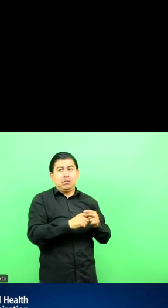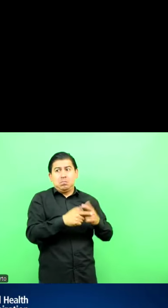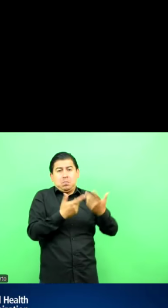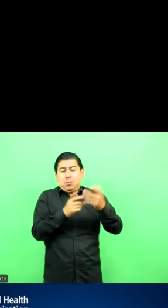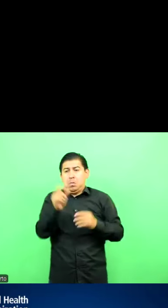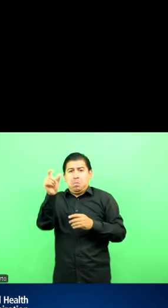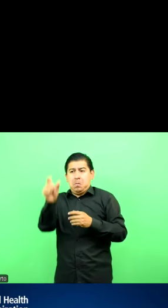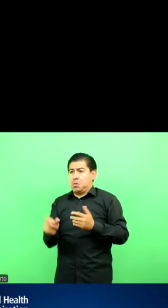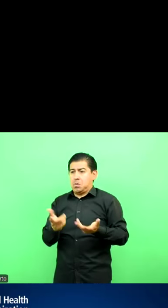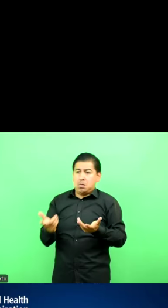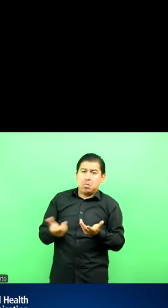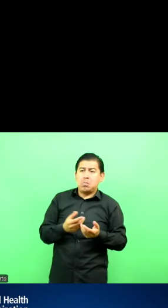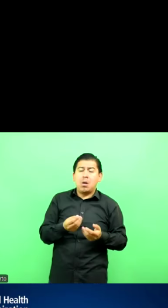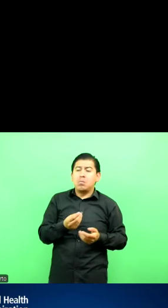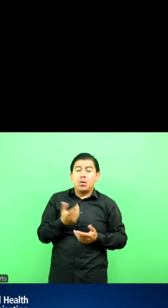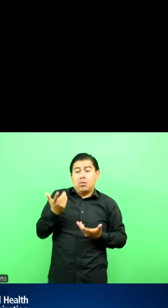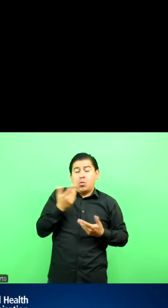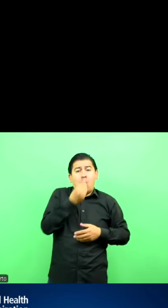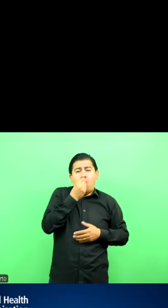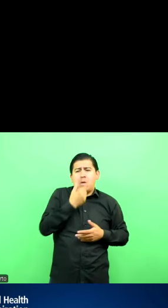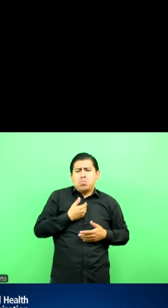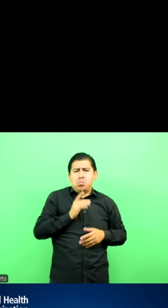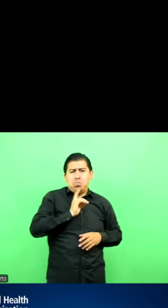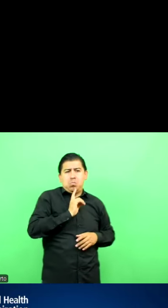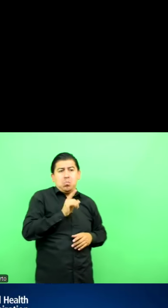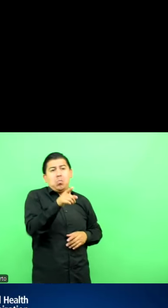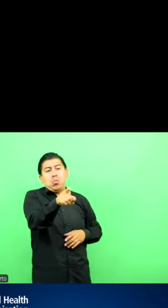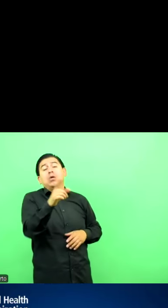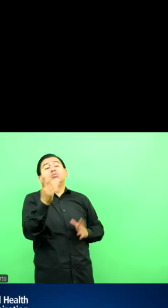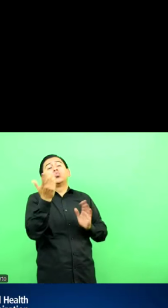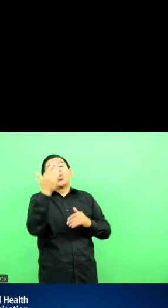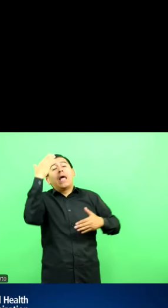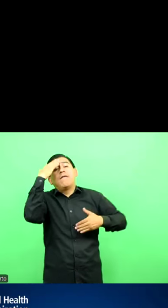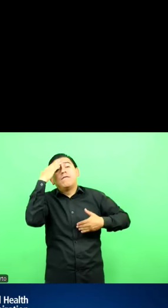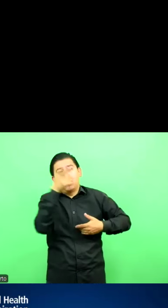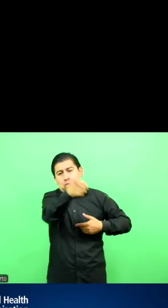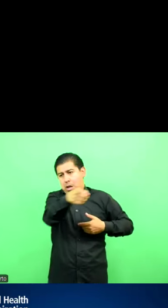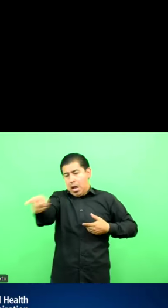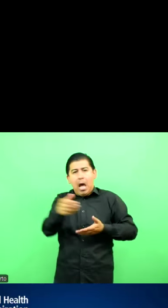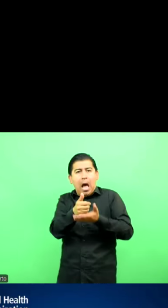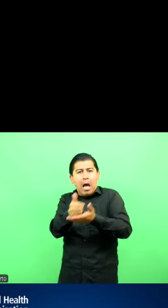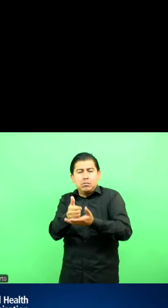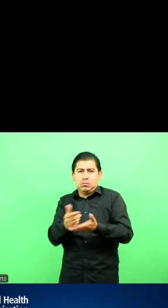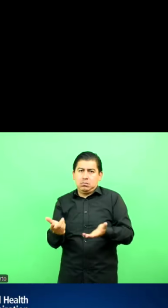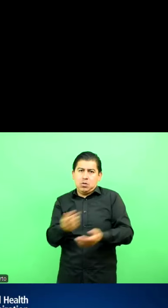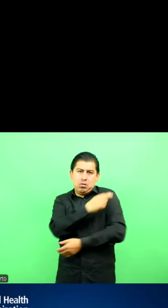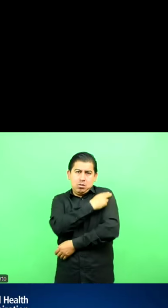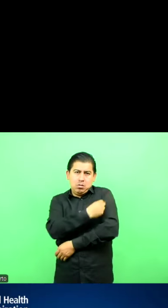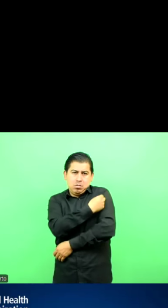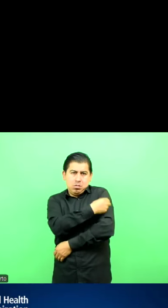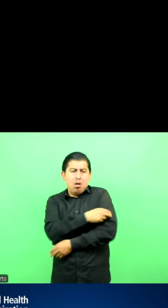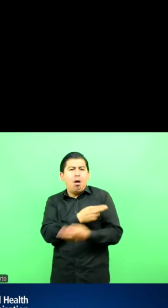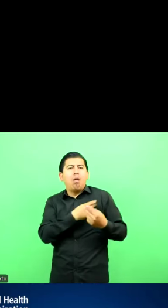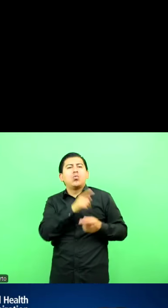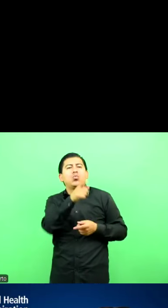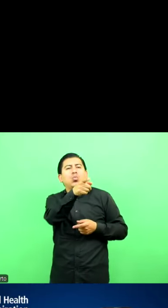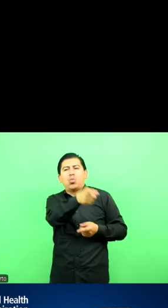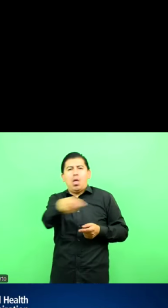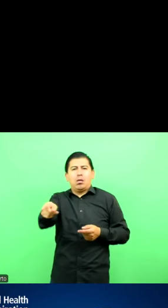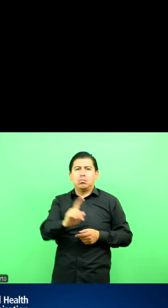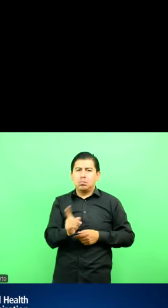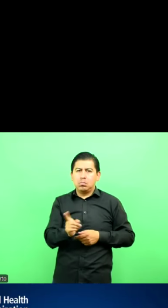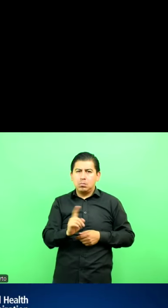other poverty, these are not being addressed, because that's the essence of the whole thing, that these are all